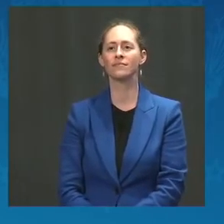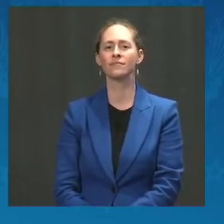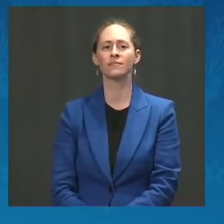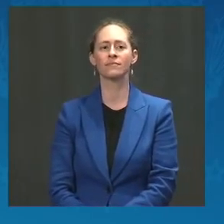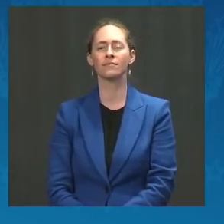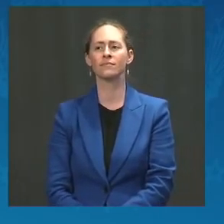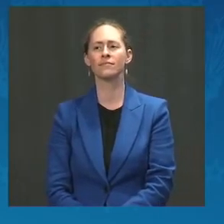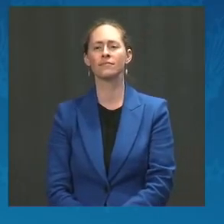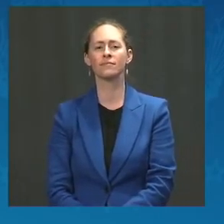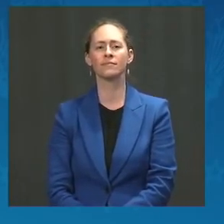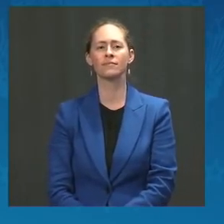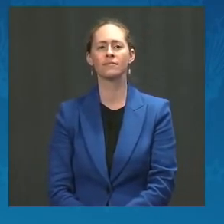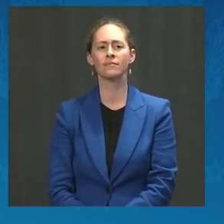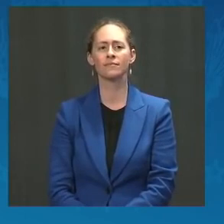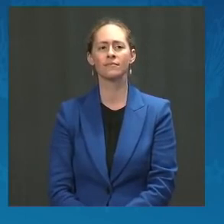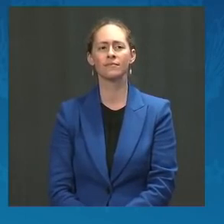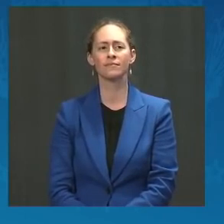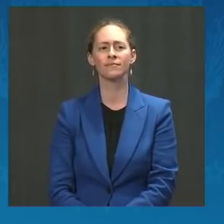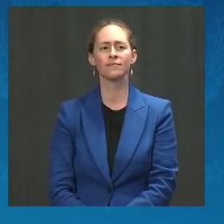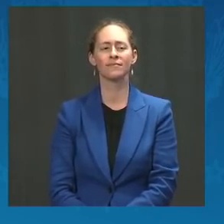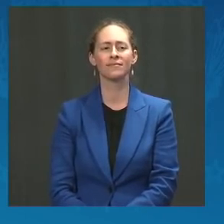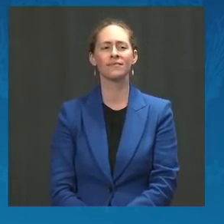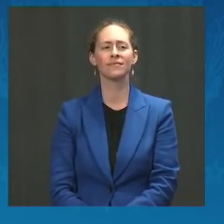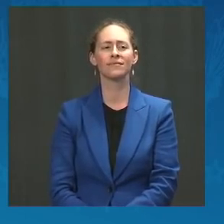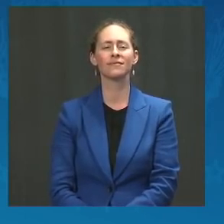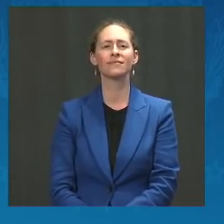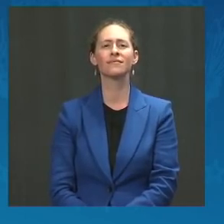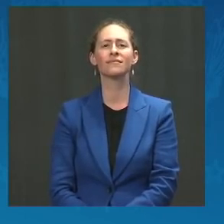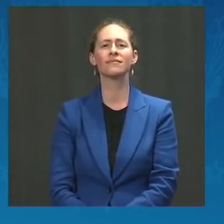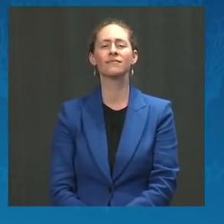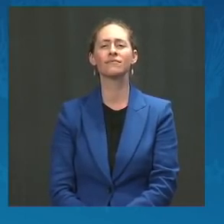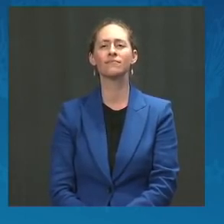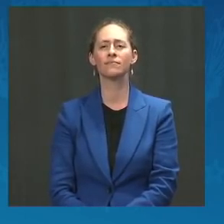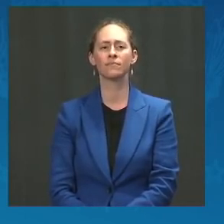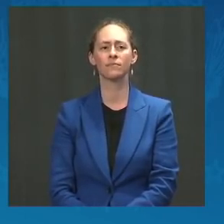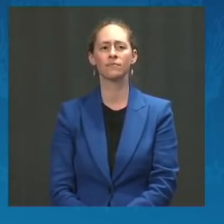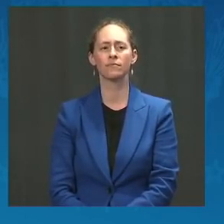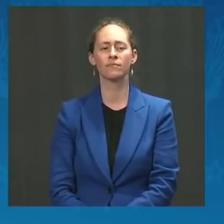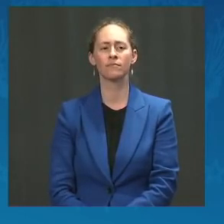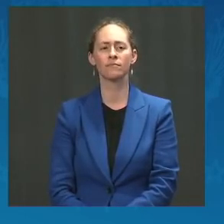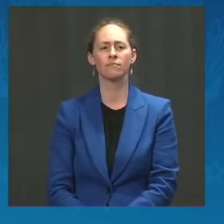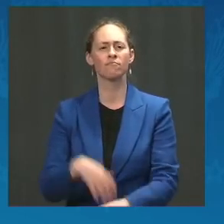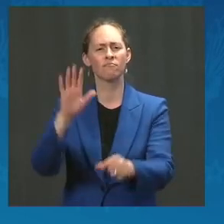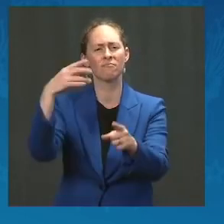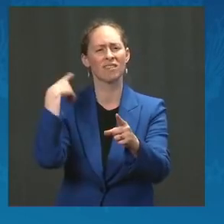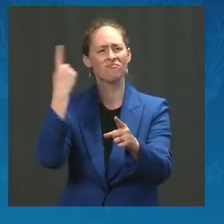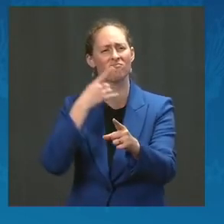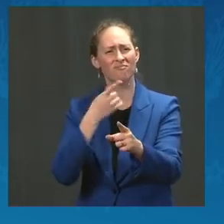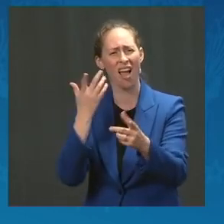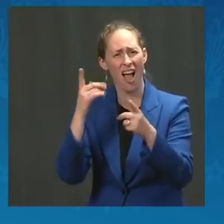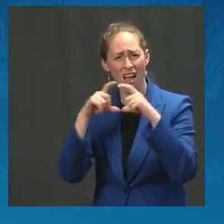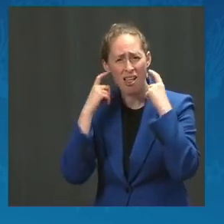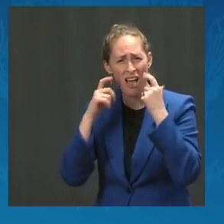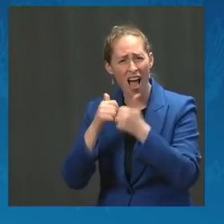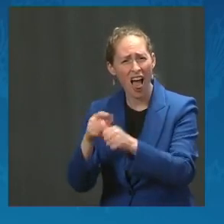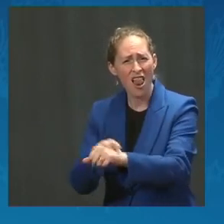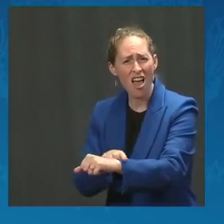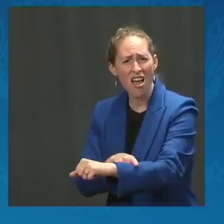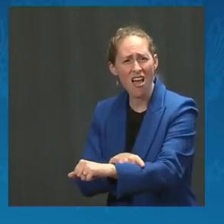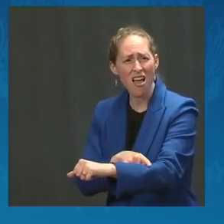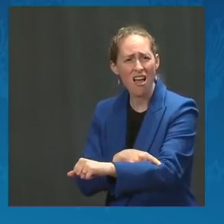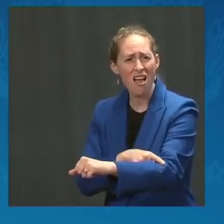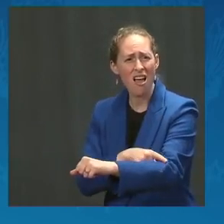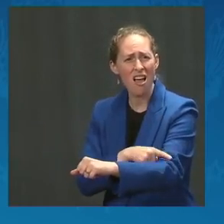mask up? Mr. President, how long do you think it might be necessary to wear a mask, and at what point do you think people might have to have a booster